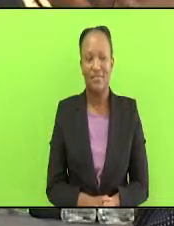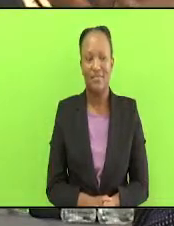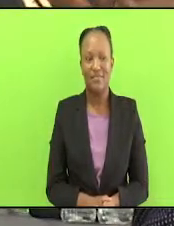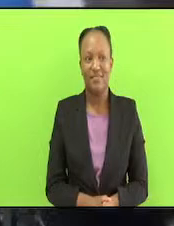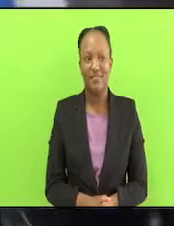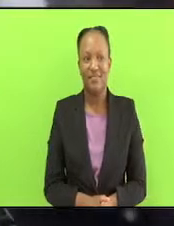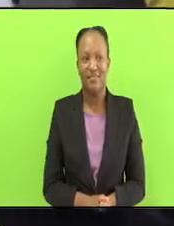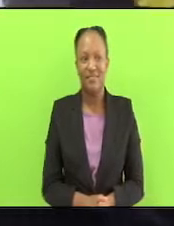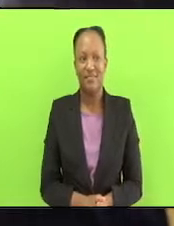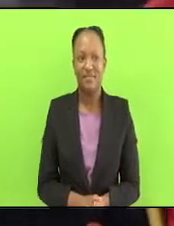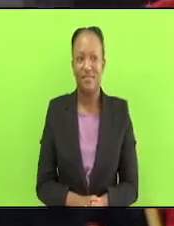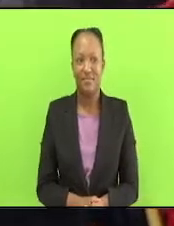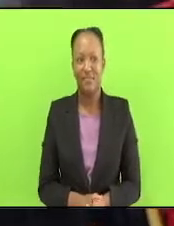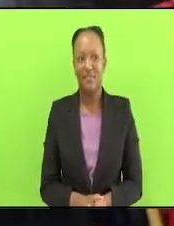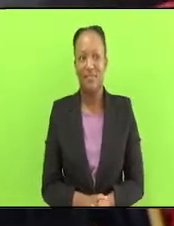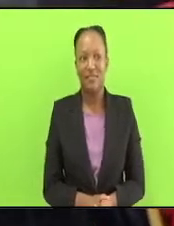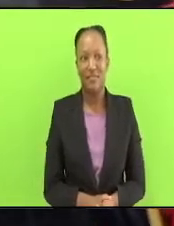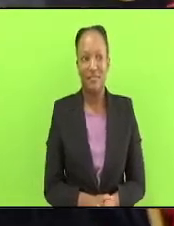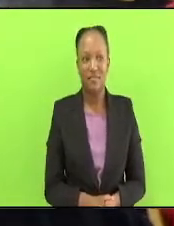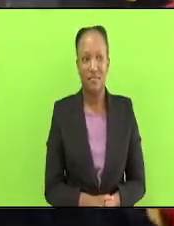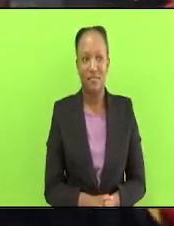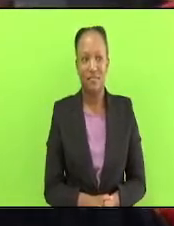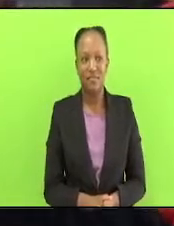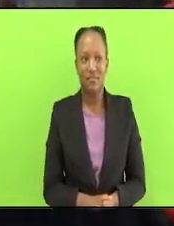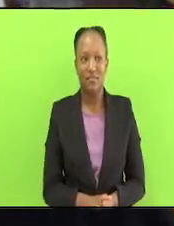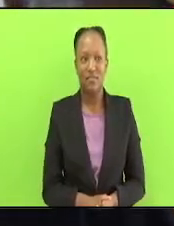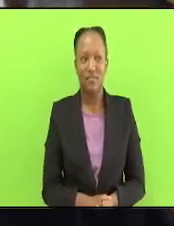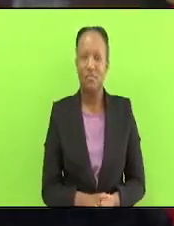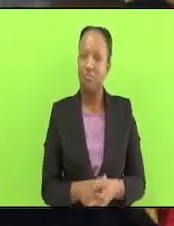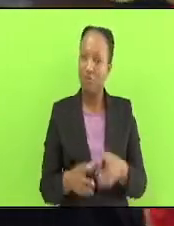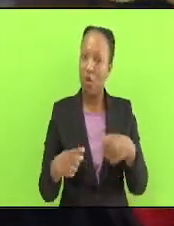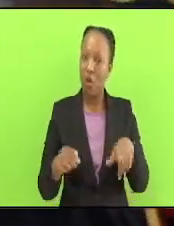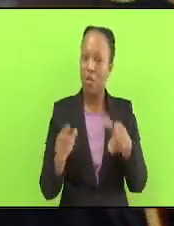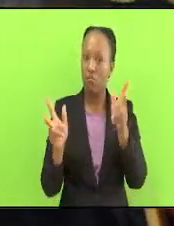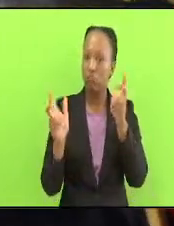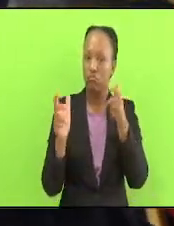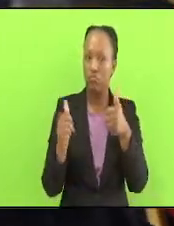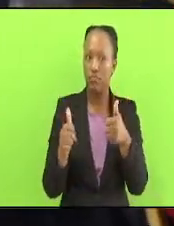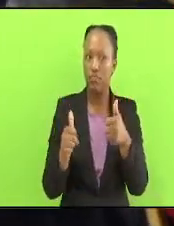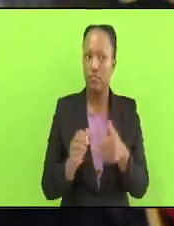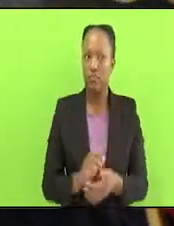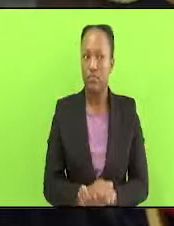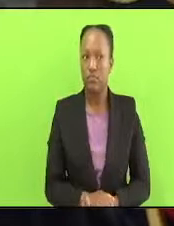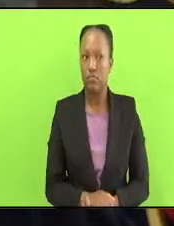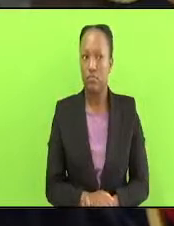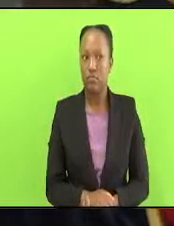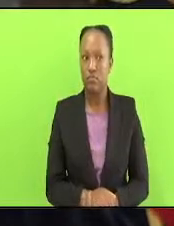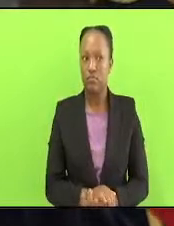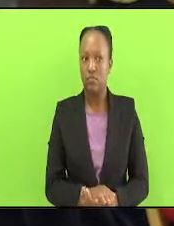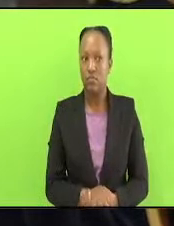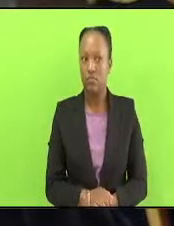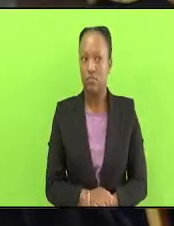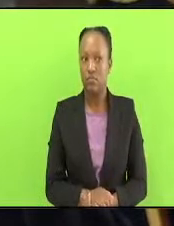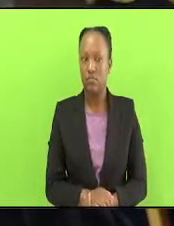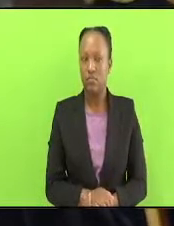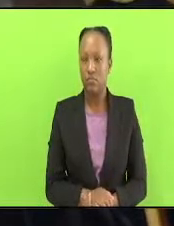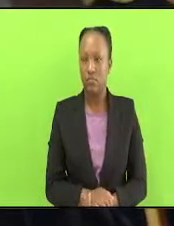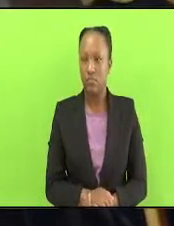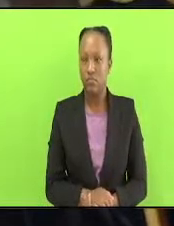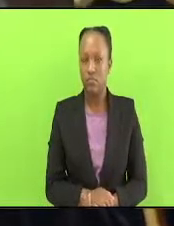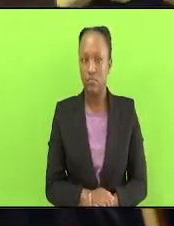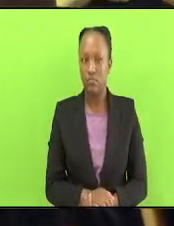khabo ay loud ke a utlwala Can you hear me? khabo pagama setlhare o je boreku o